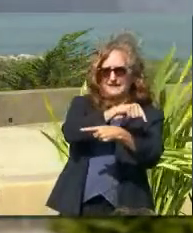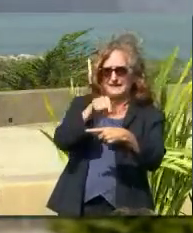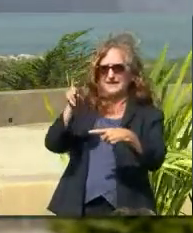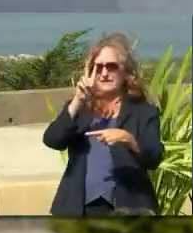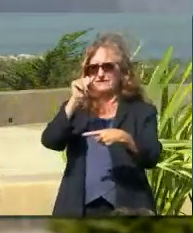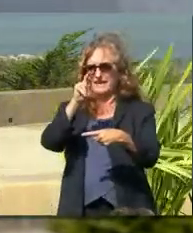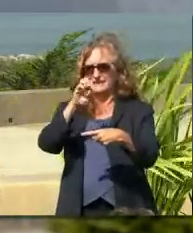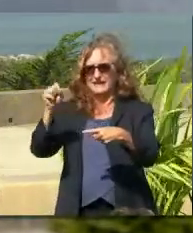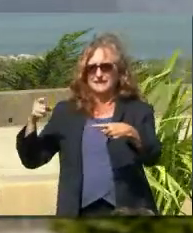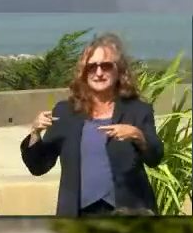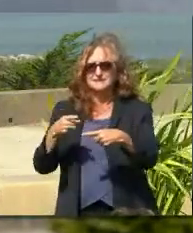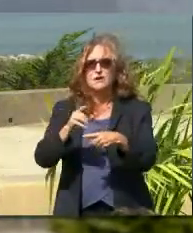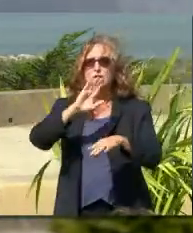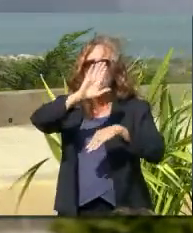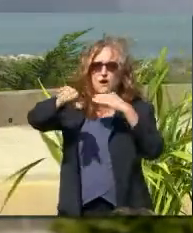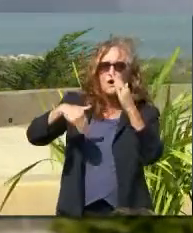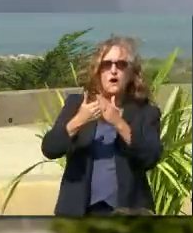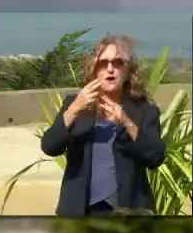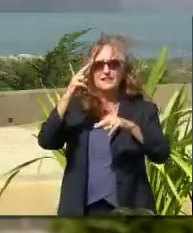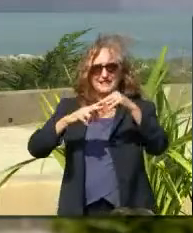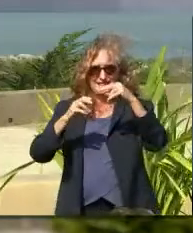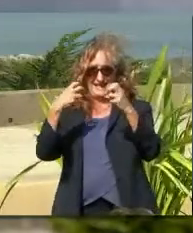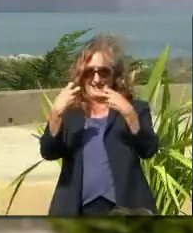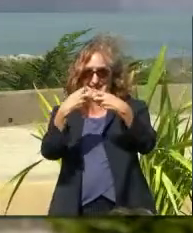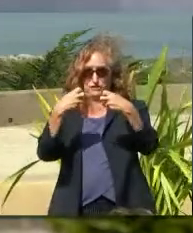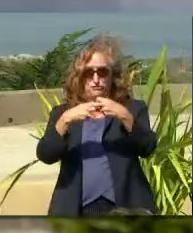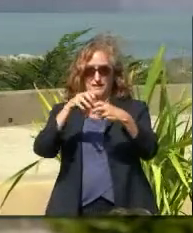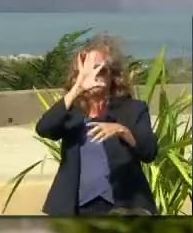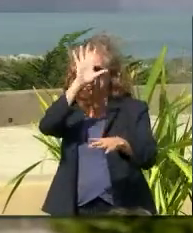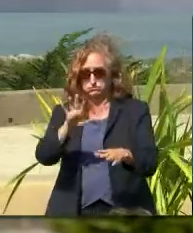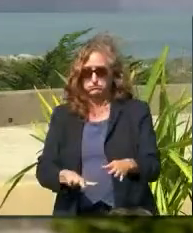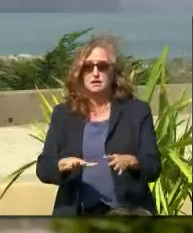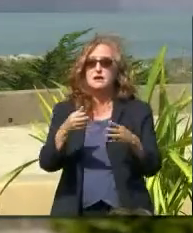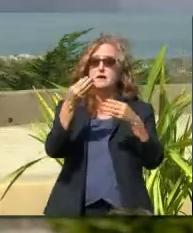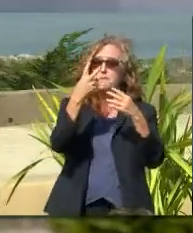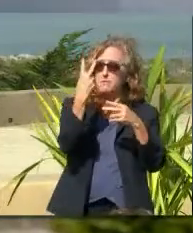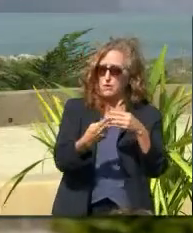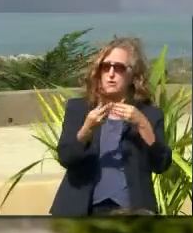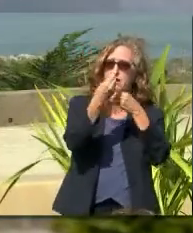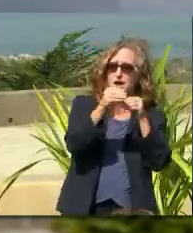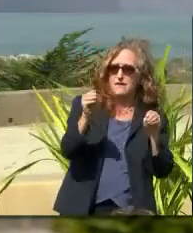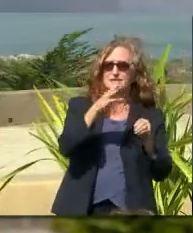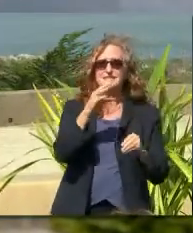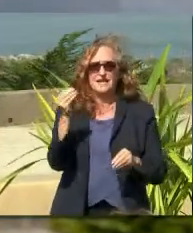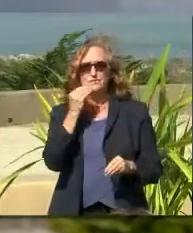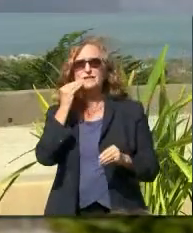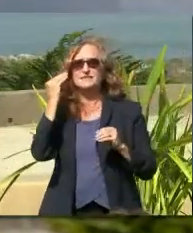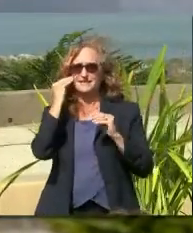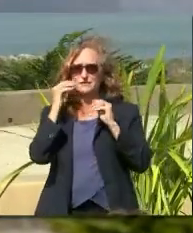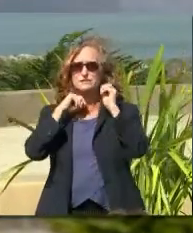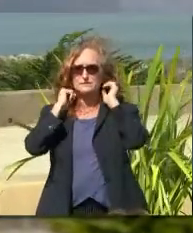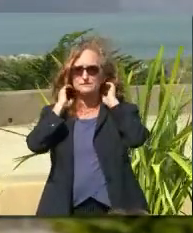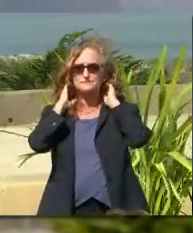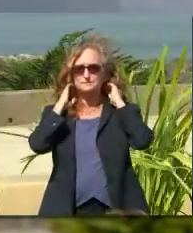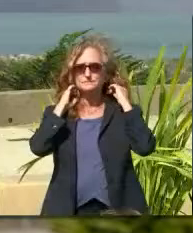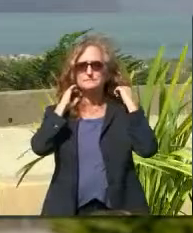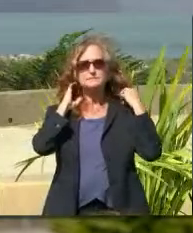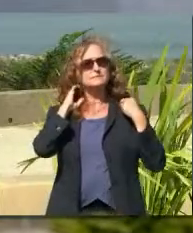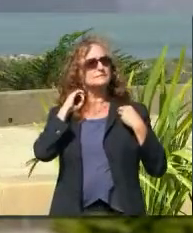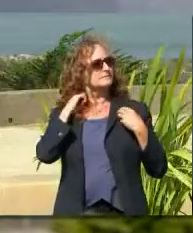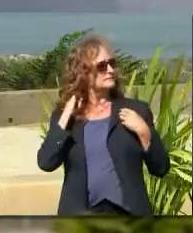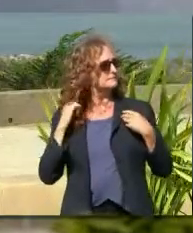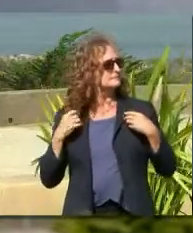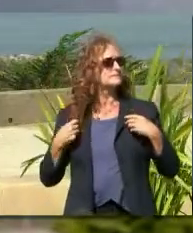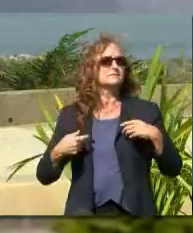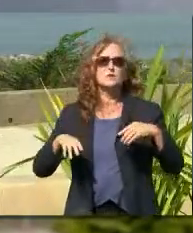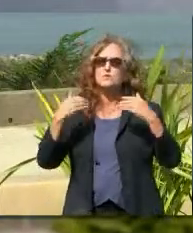kind, all-electric building consisting of office space and residential use. It's going to be